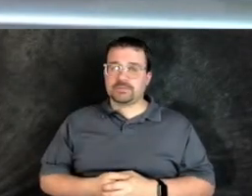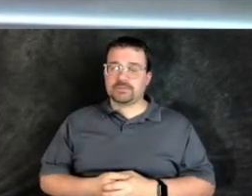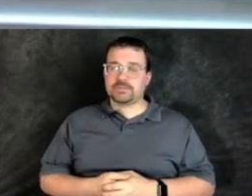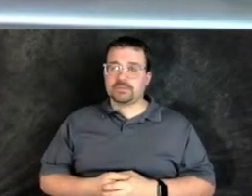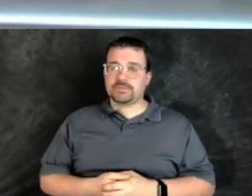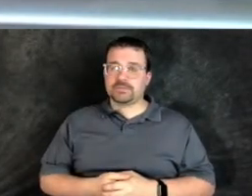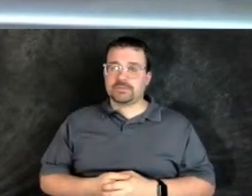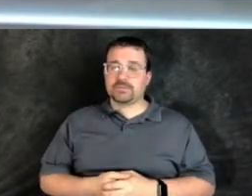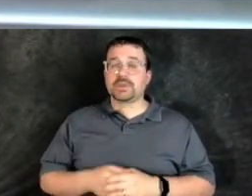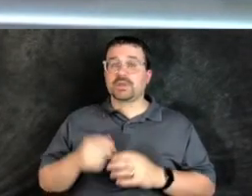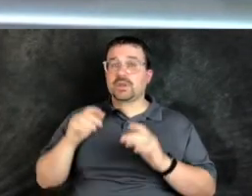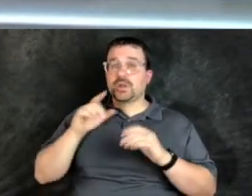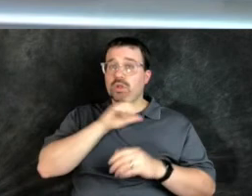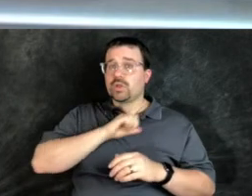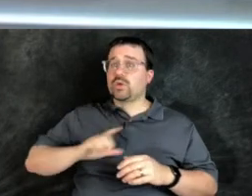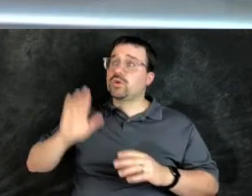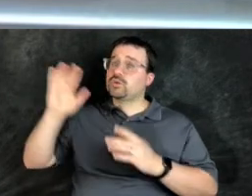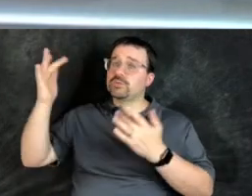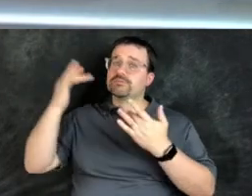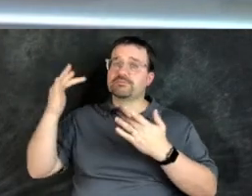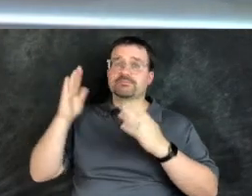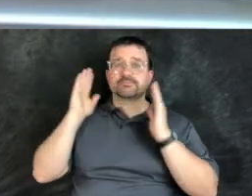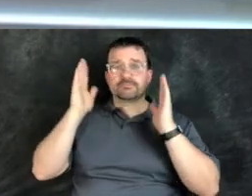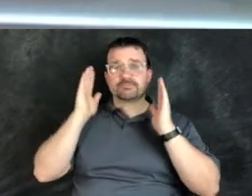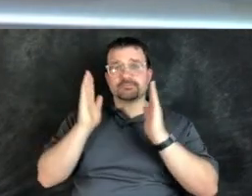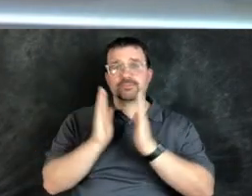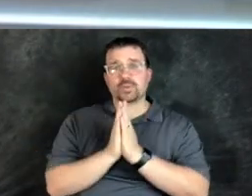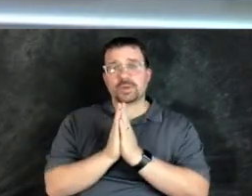Lord, in your mercy, hear our prayer.